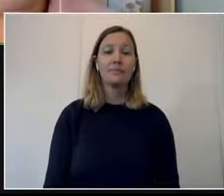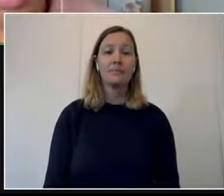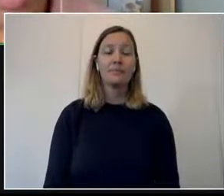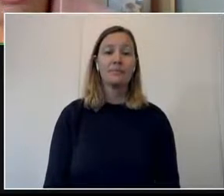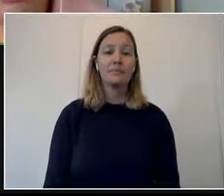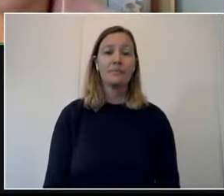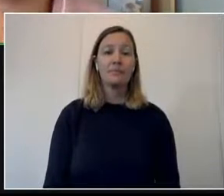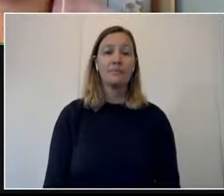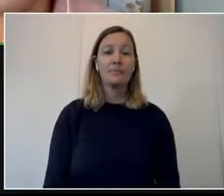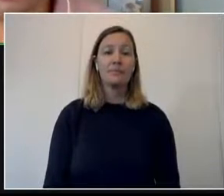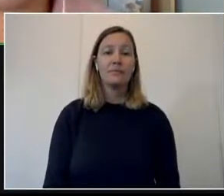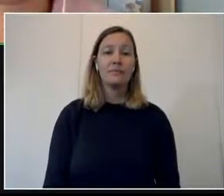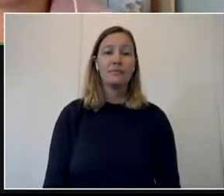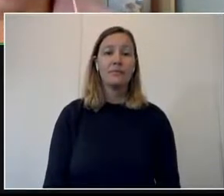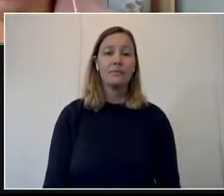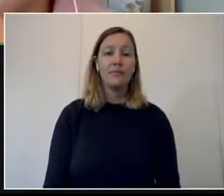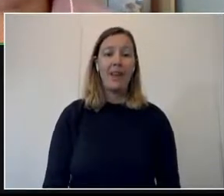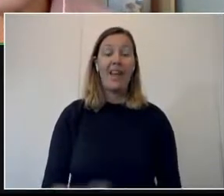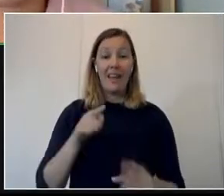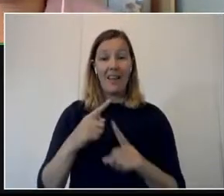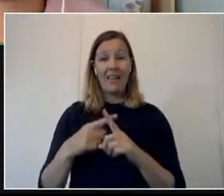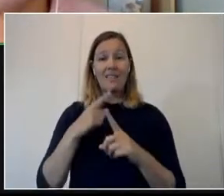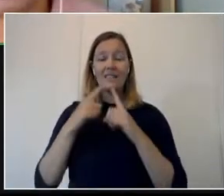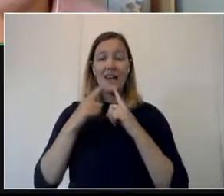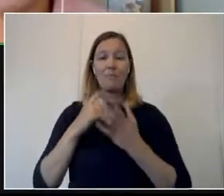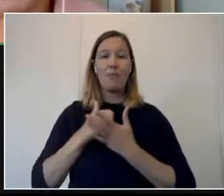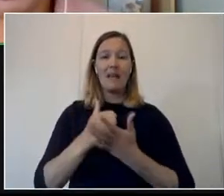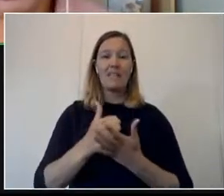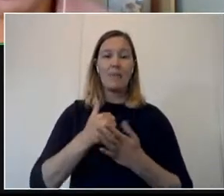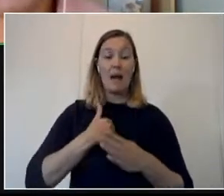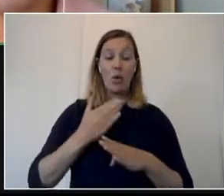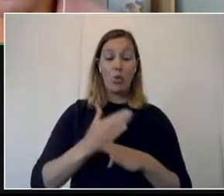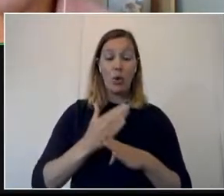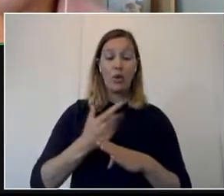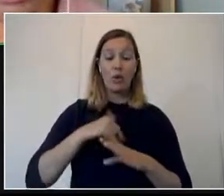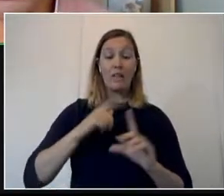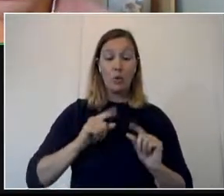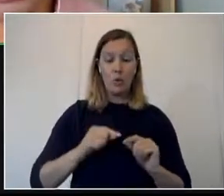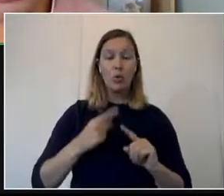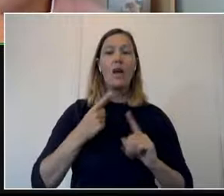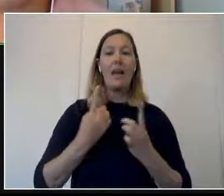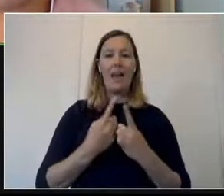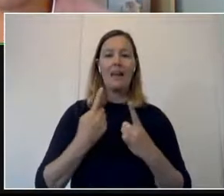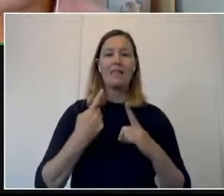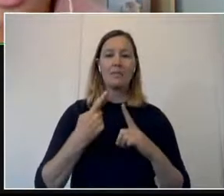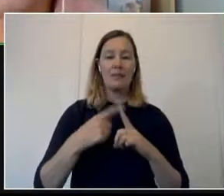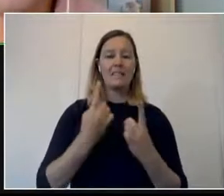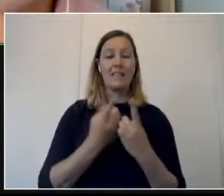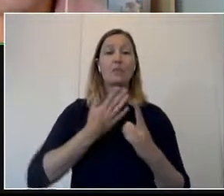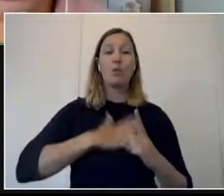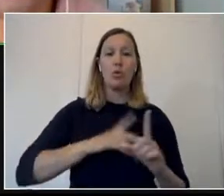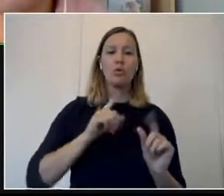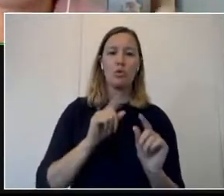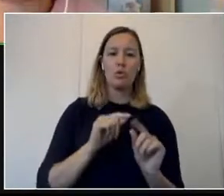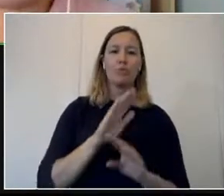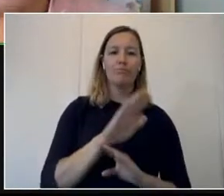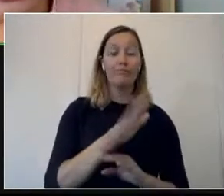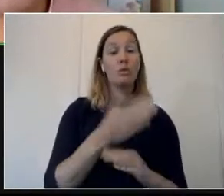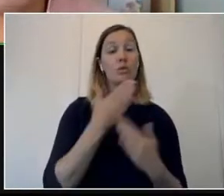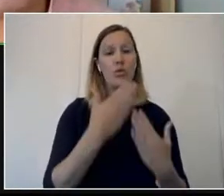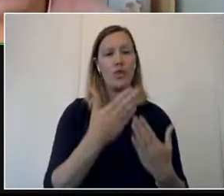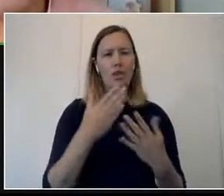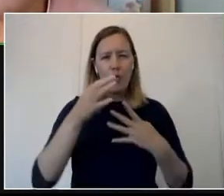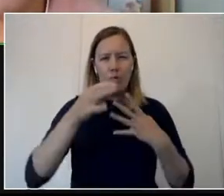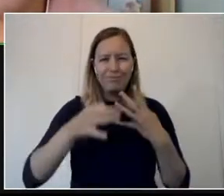the work that we want to do, continue to do, and are doing in this space. So really, thank you for drilling